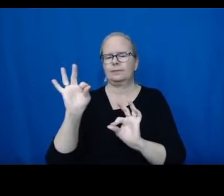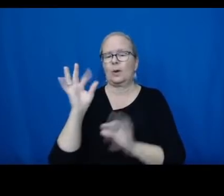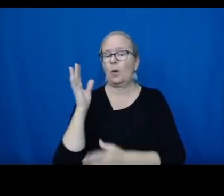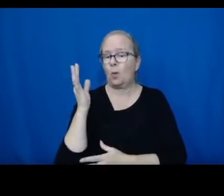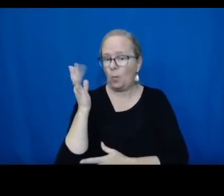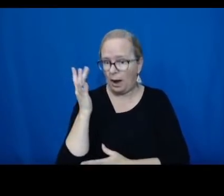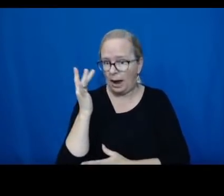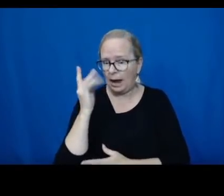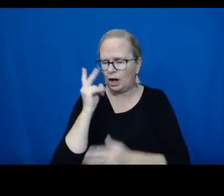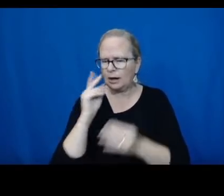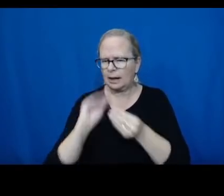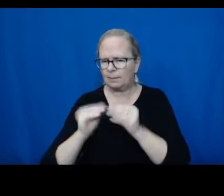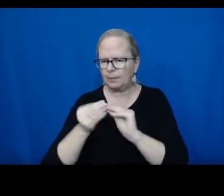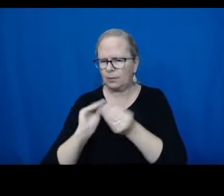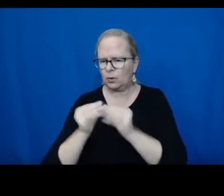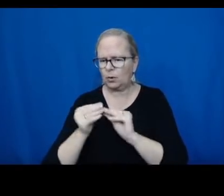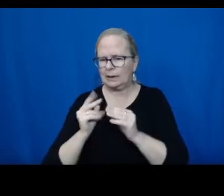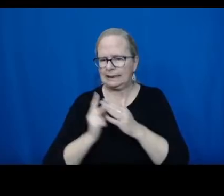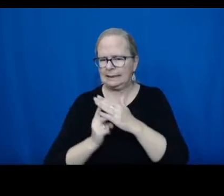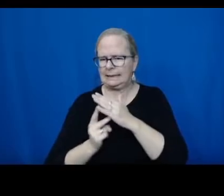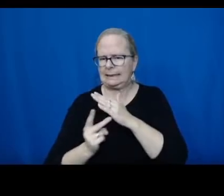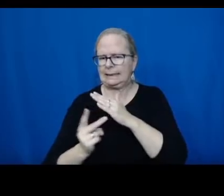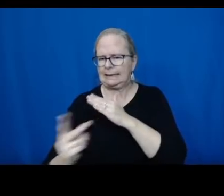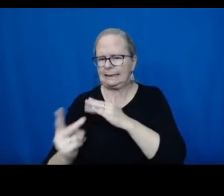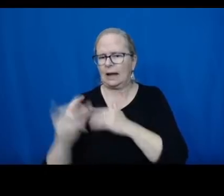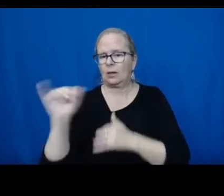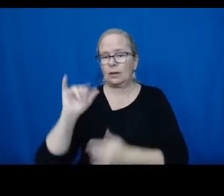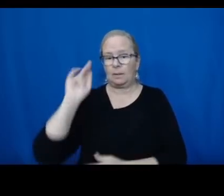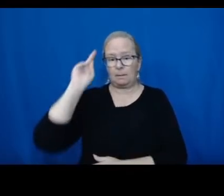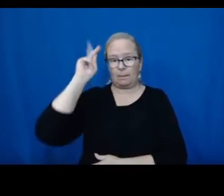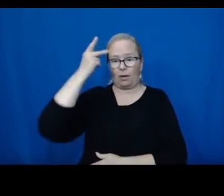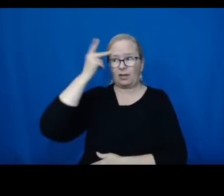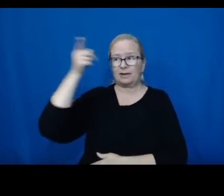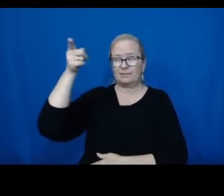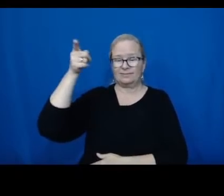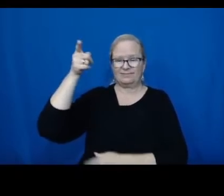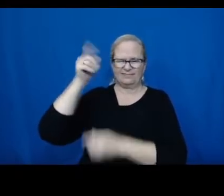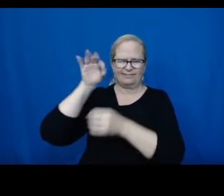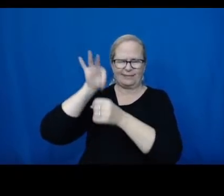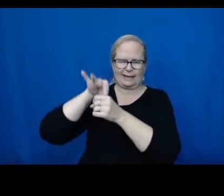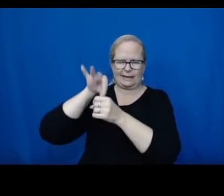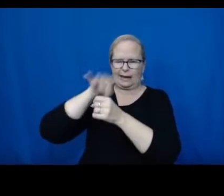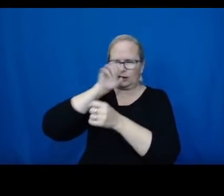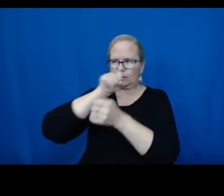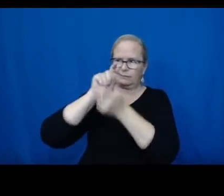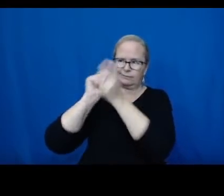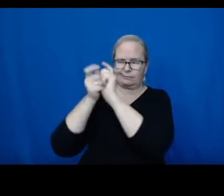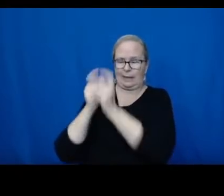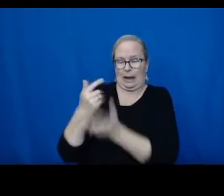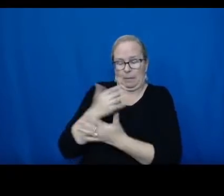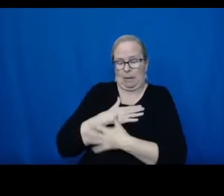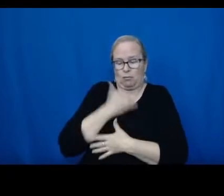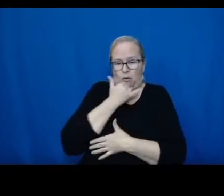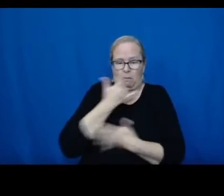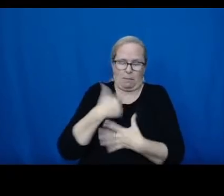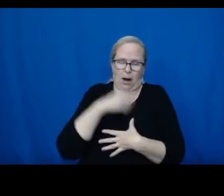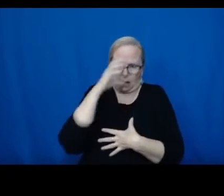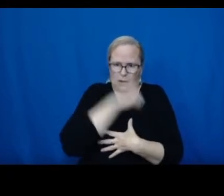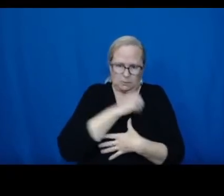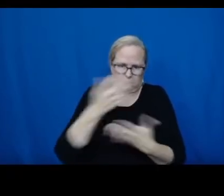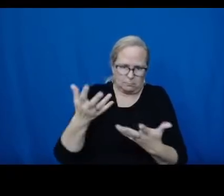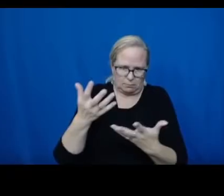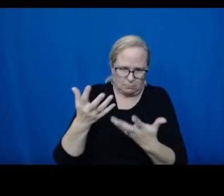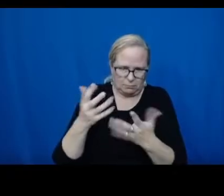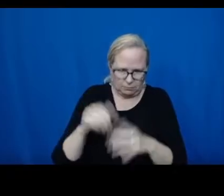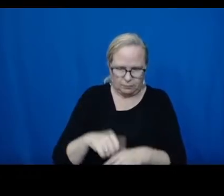there. But a few weeks later, the mask mandate was reintroduced. So our children went back to school